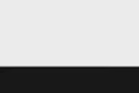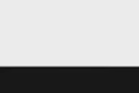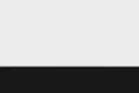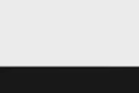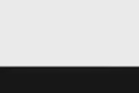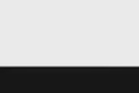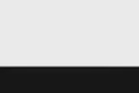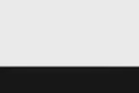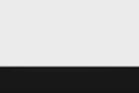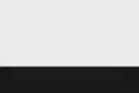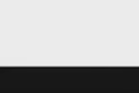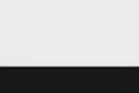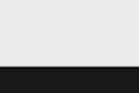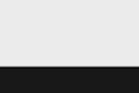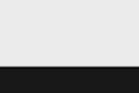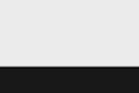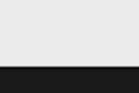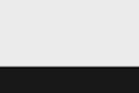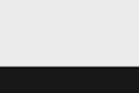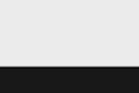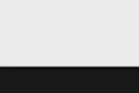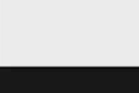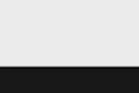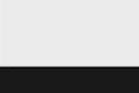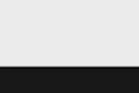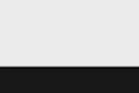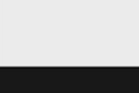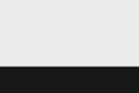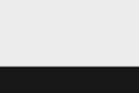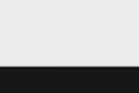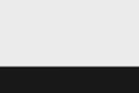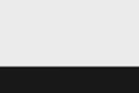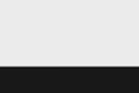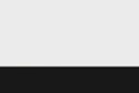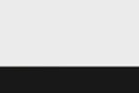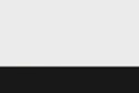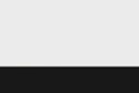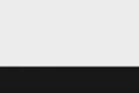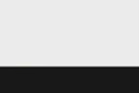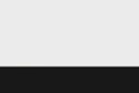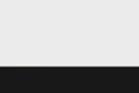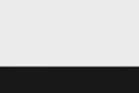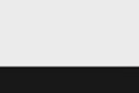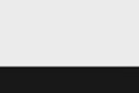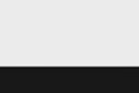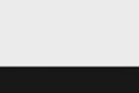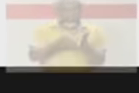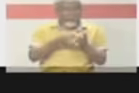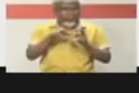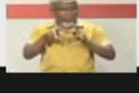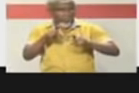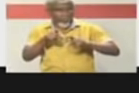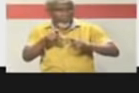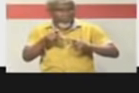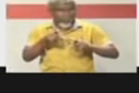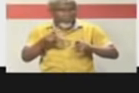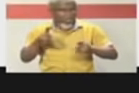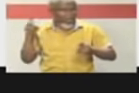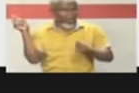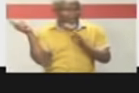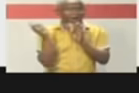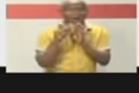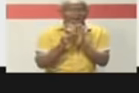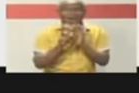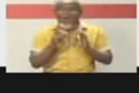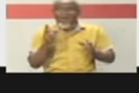please. So, this just to set the scene again, because I think people tend to get a little alarmed when I come on TV and